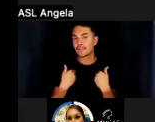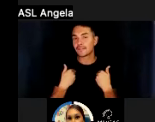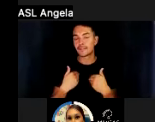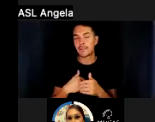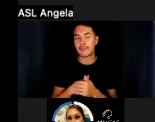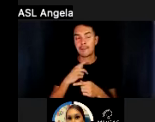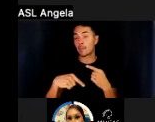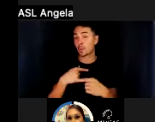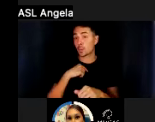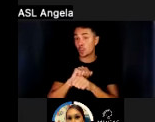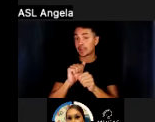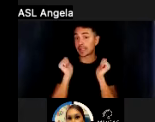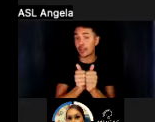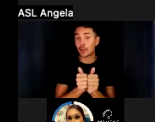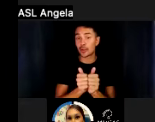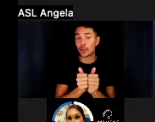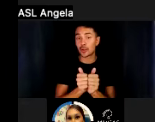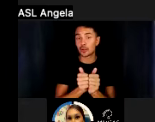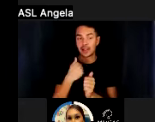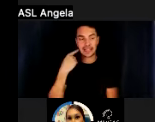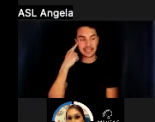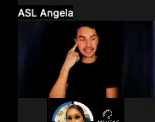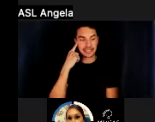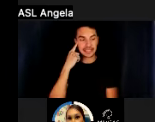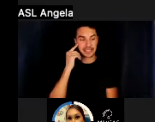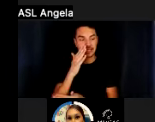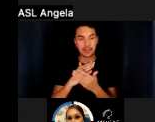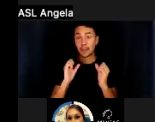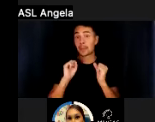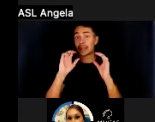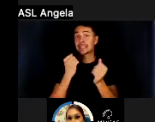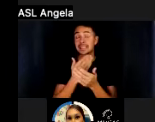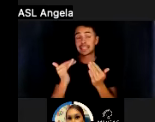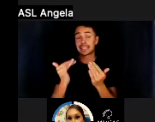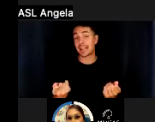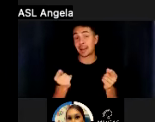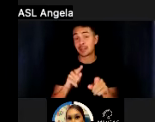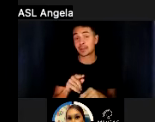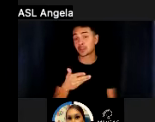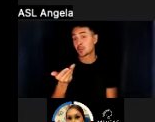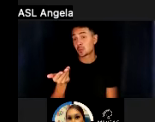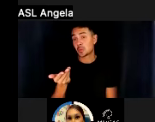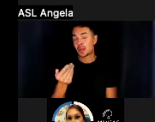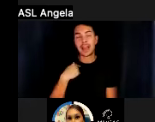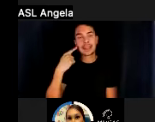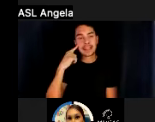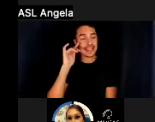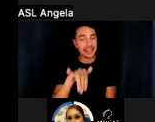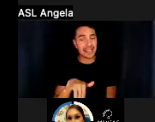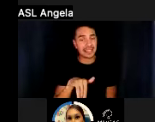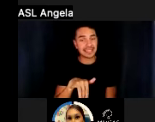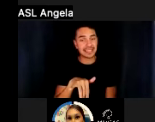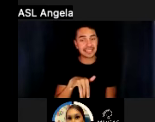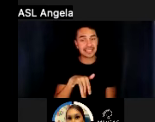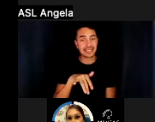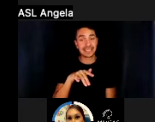when we're working all together, I think that some pretty amazing things can happen. And so I think that is about the